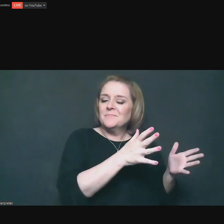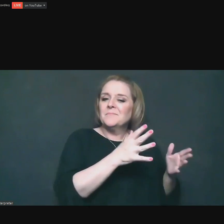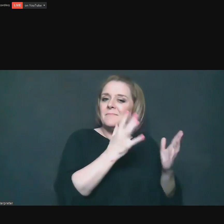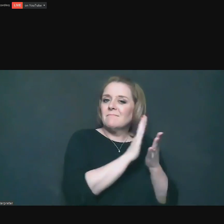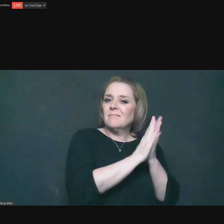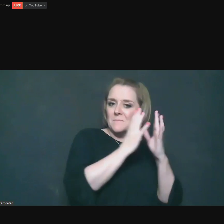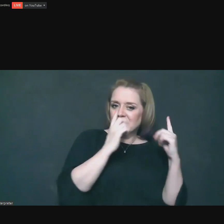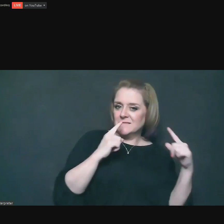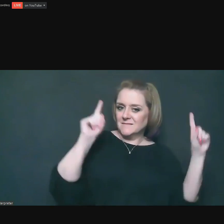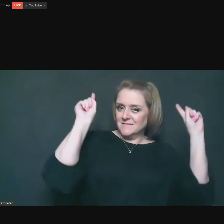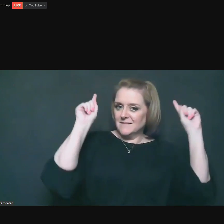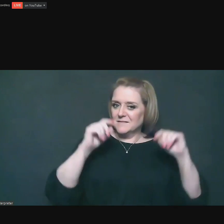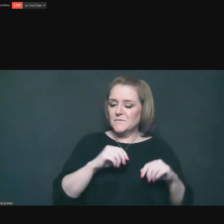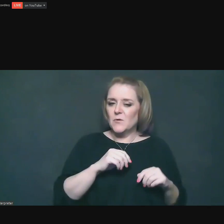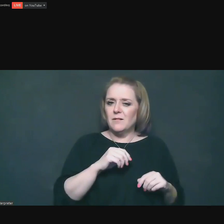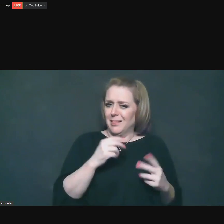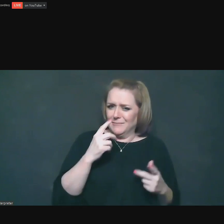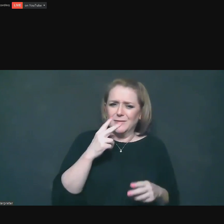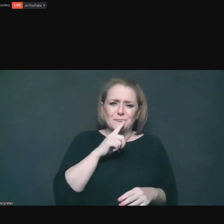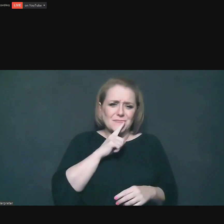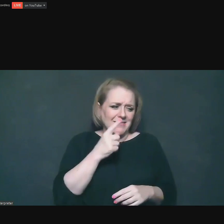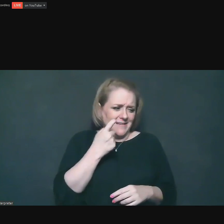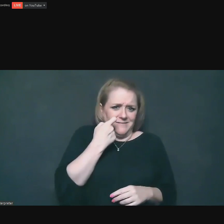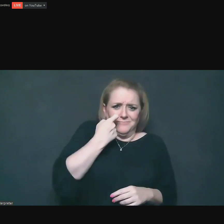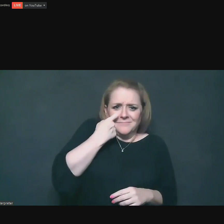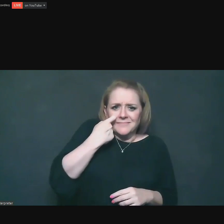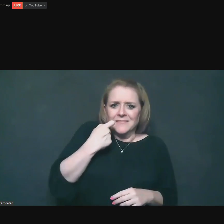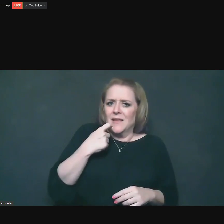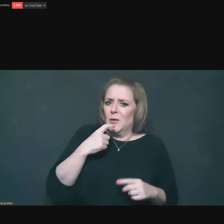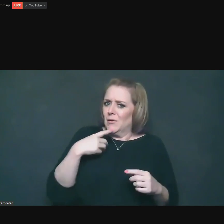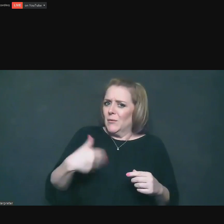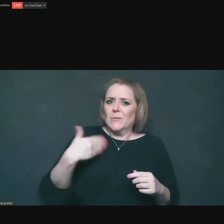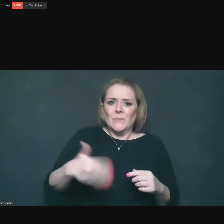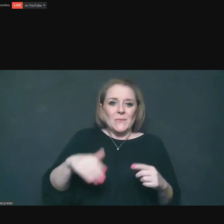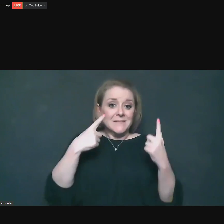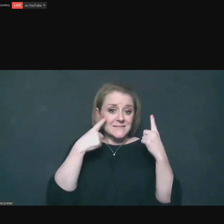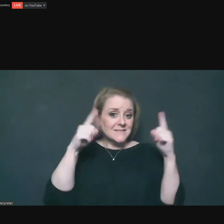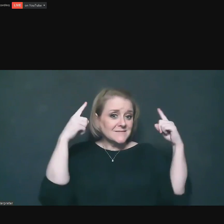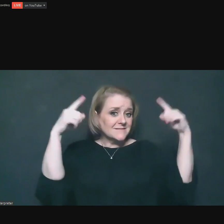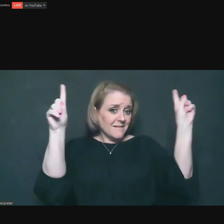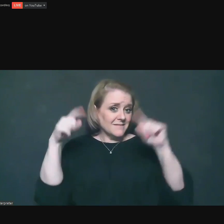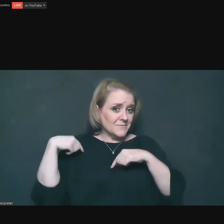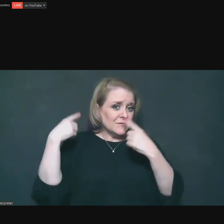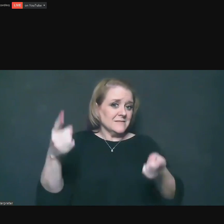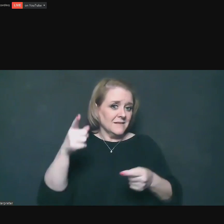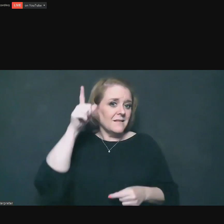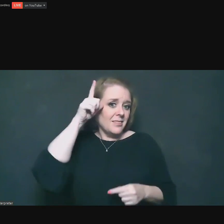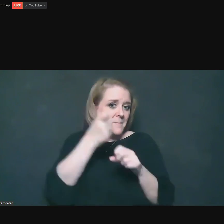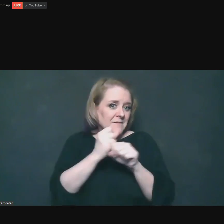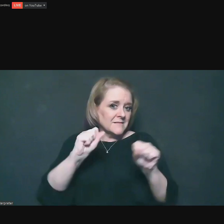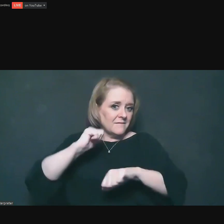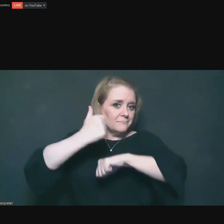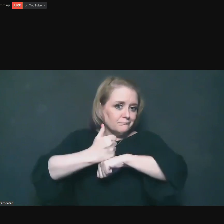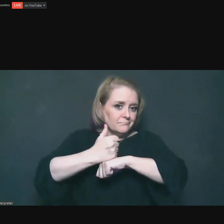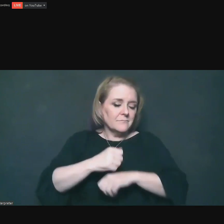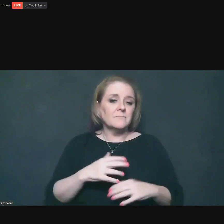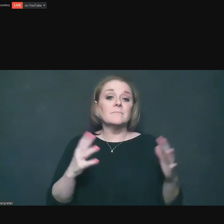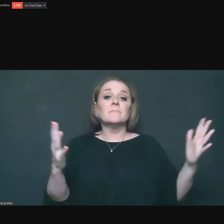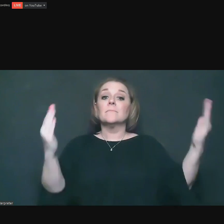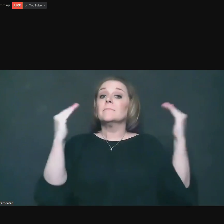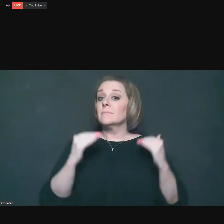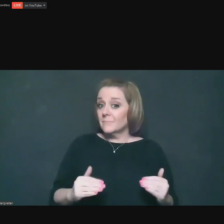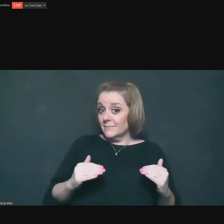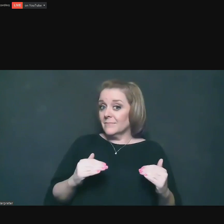so far in just a very short period of time that we've had Lubbock Safe out there. The other thing I want to talk about is personal care